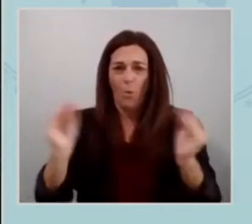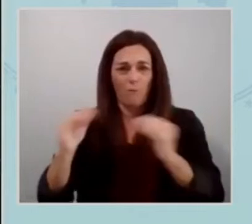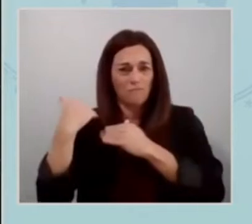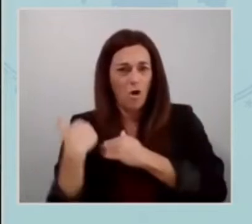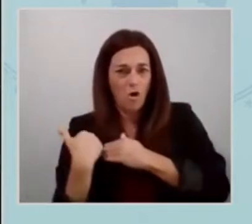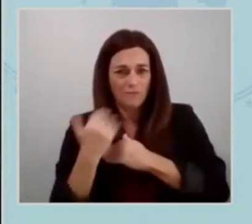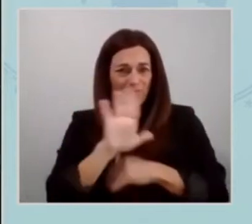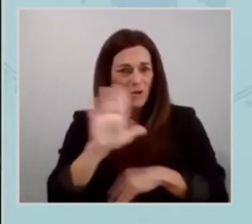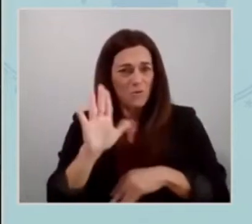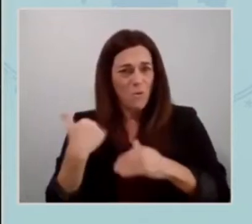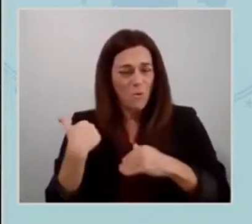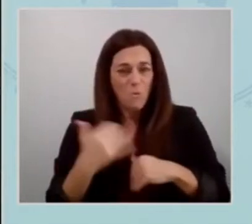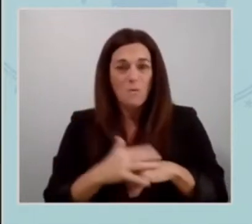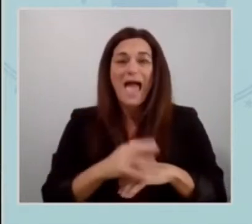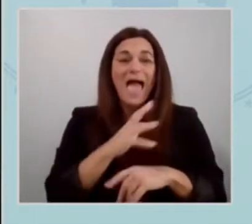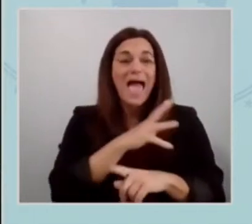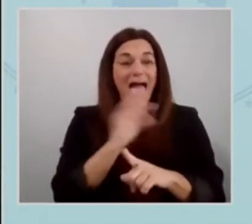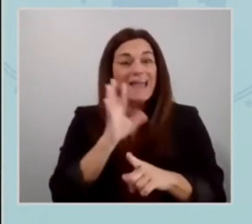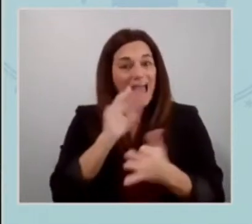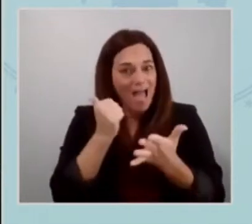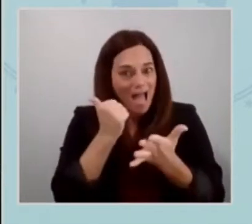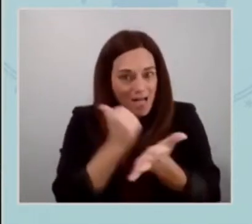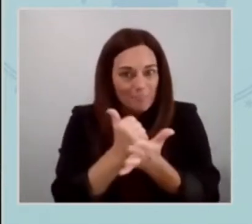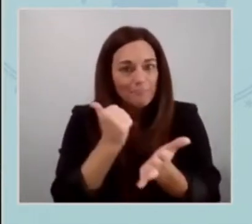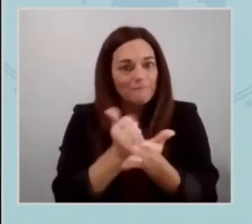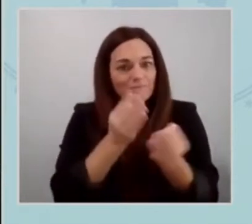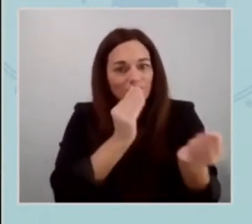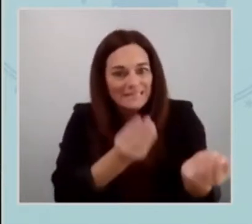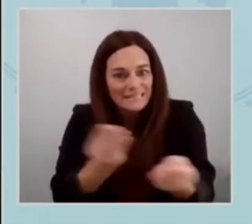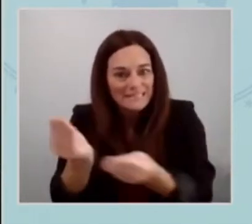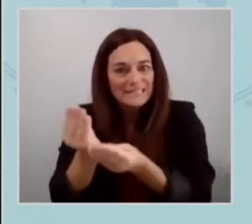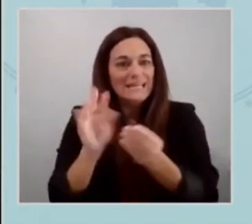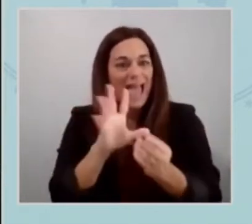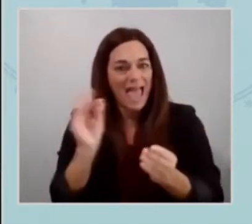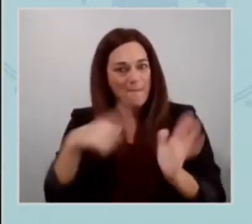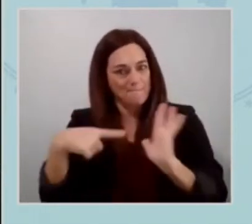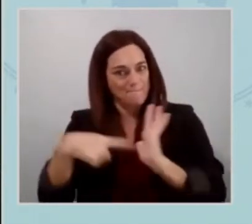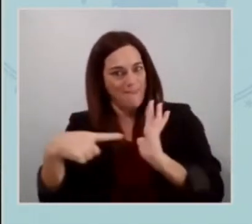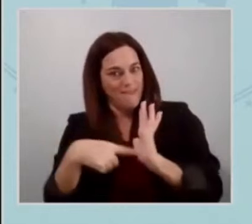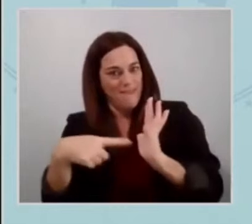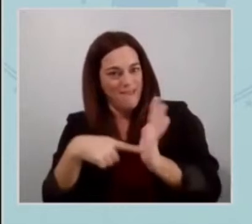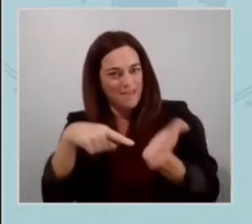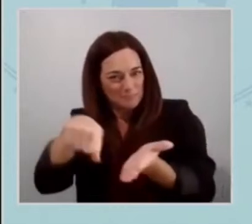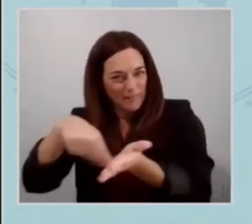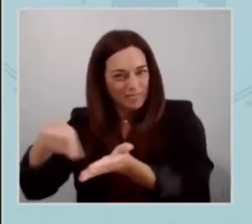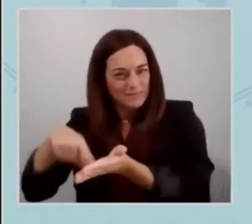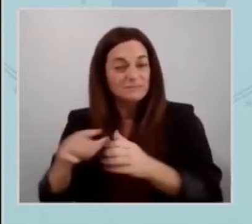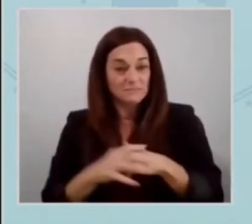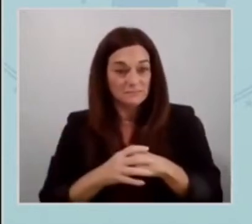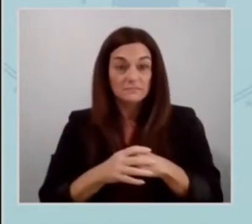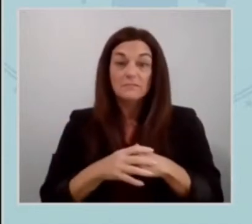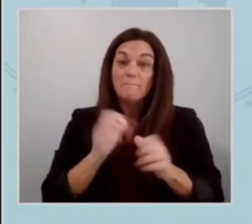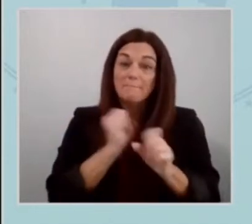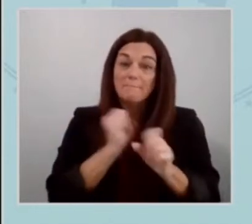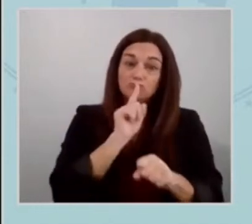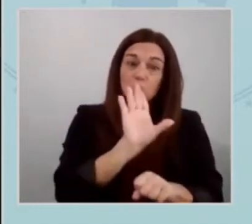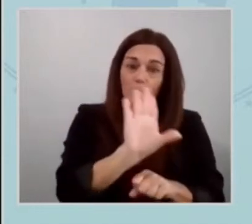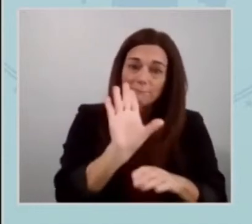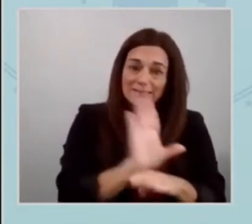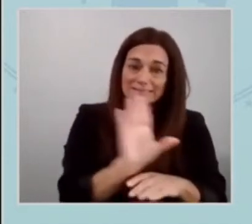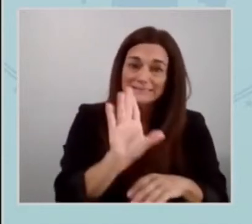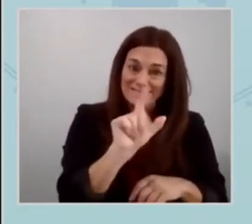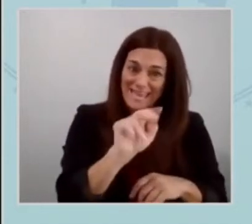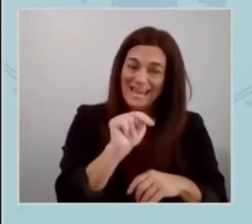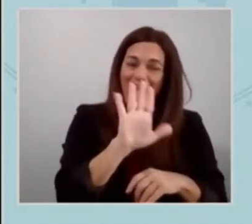or hours through no fault of their own. And that's going to help you put food on the table and pay the bills. We've got to make